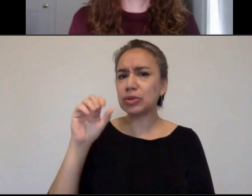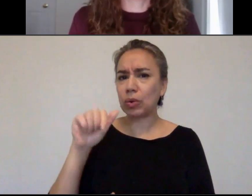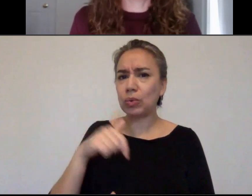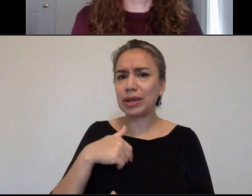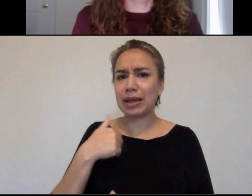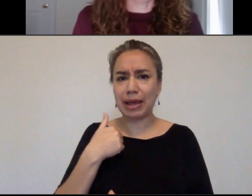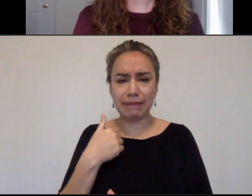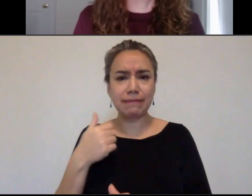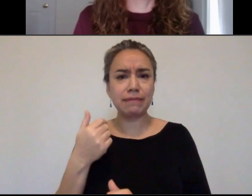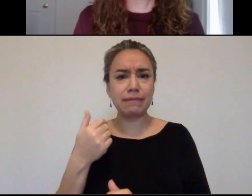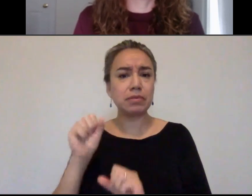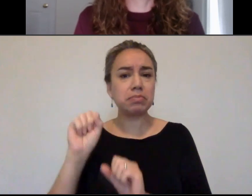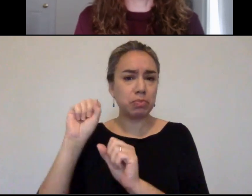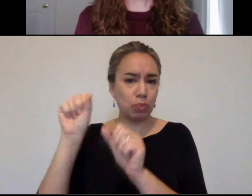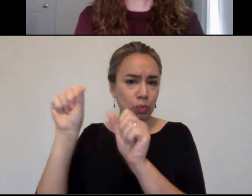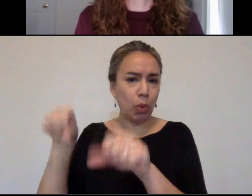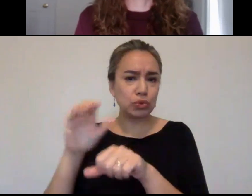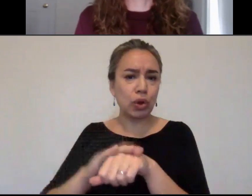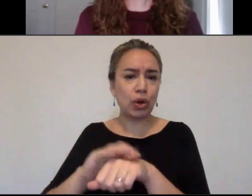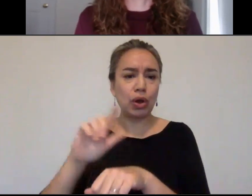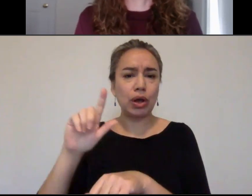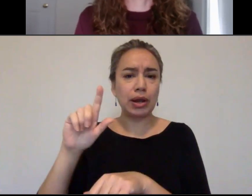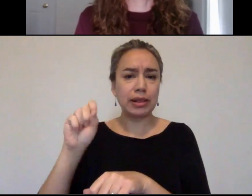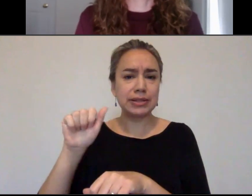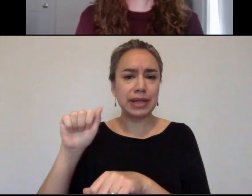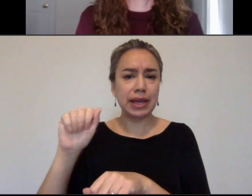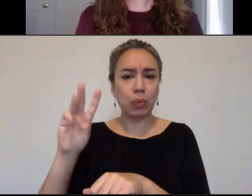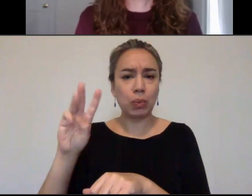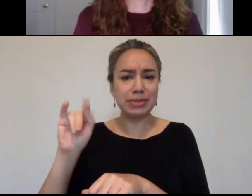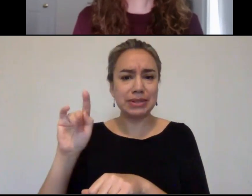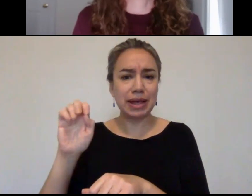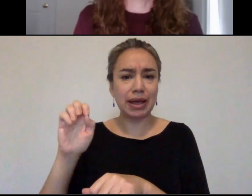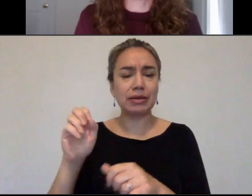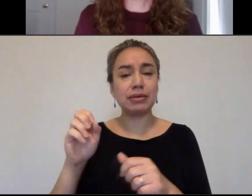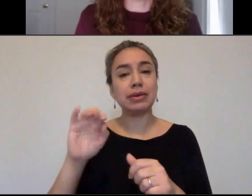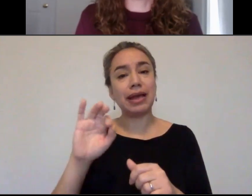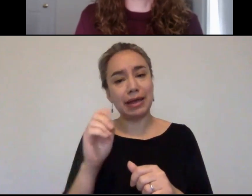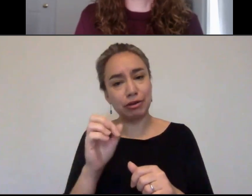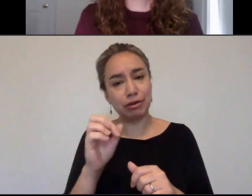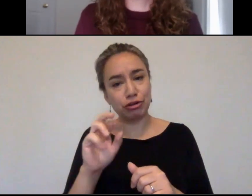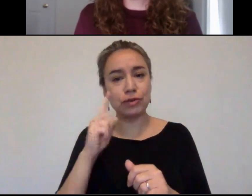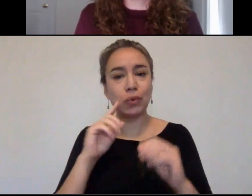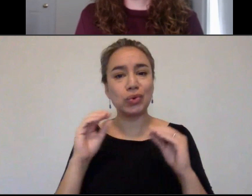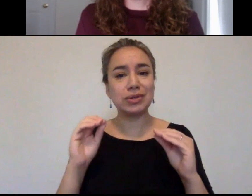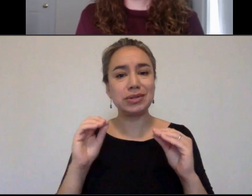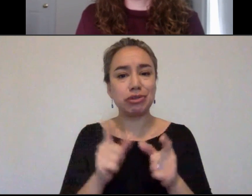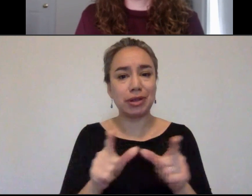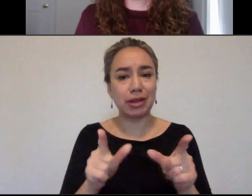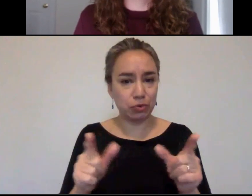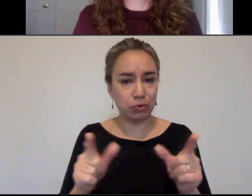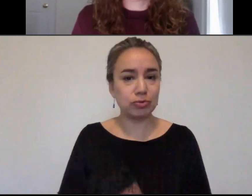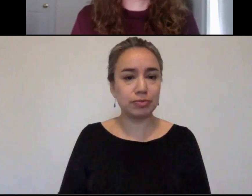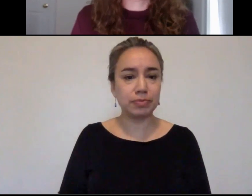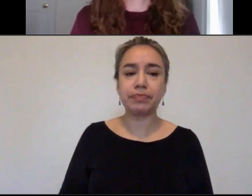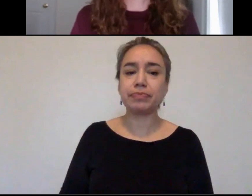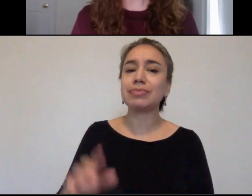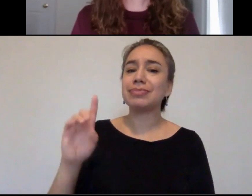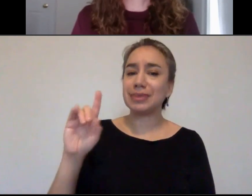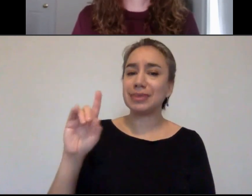LSA website from the editors of Teaching Language. So. Yep, I'll get that around